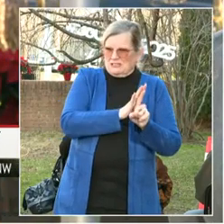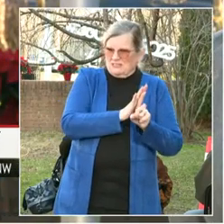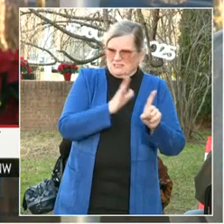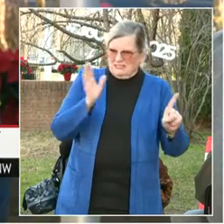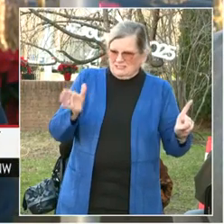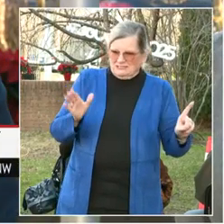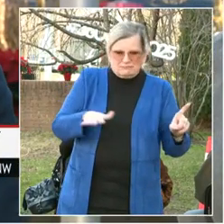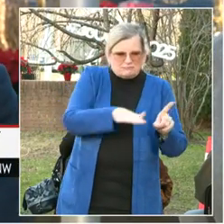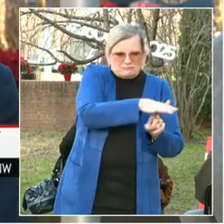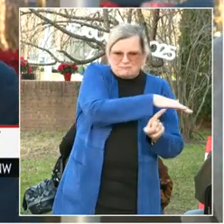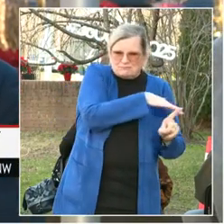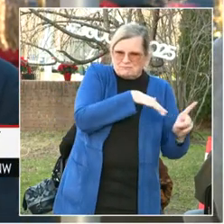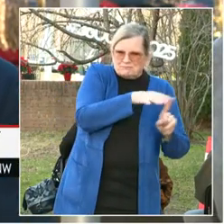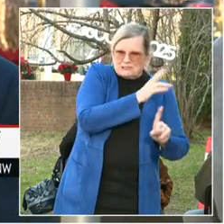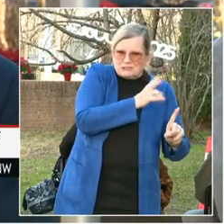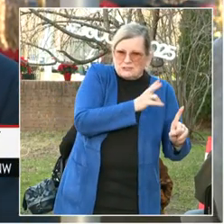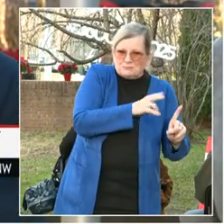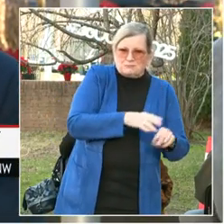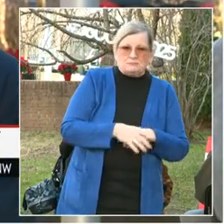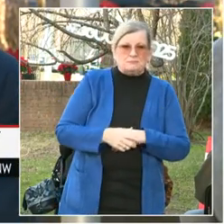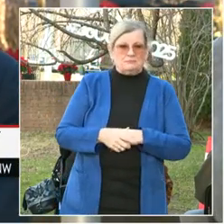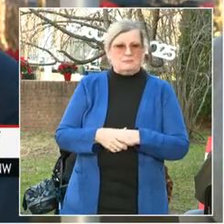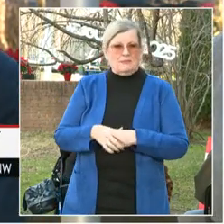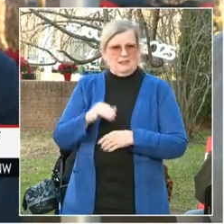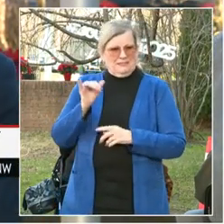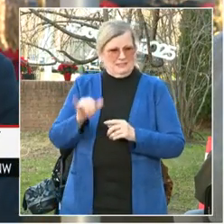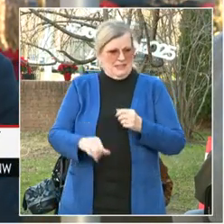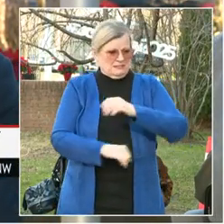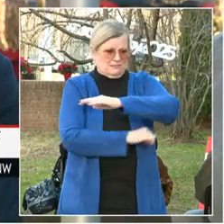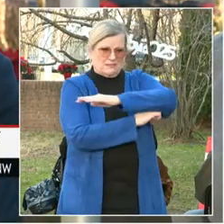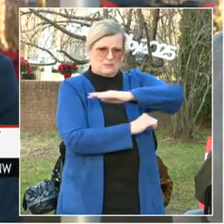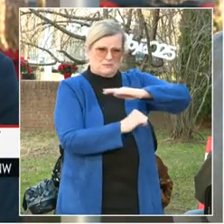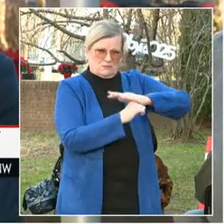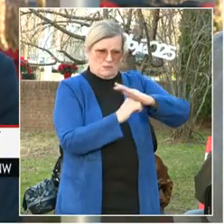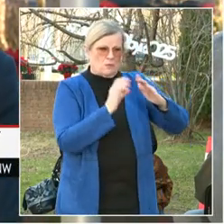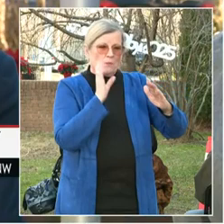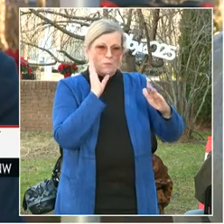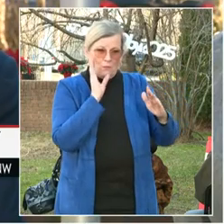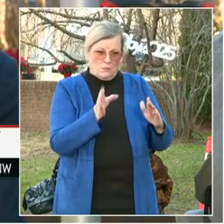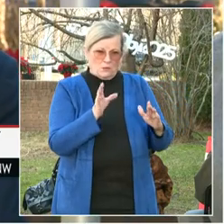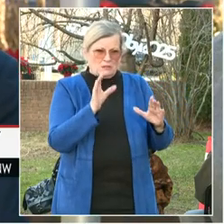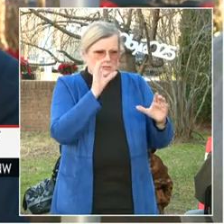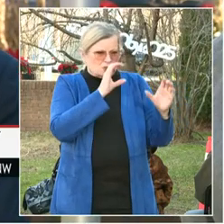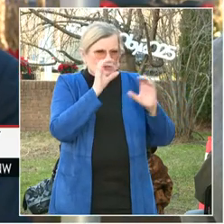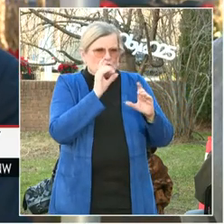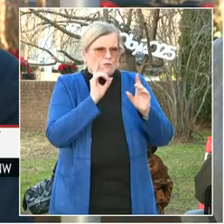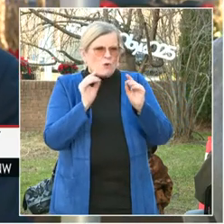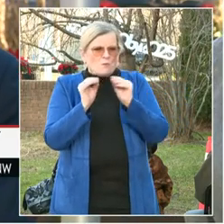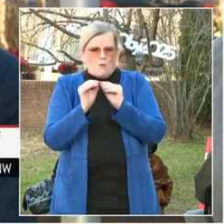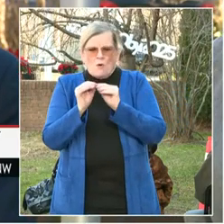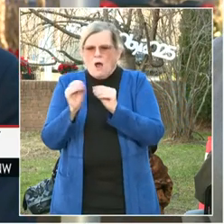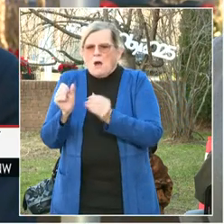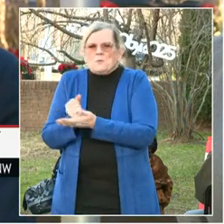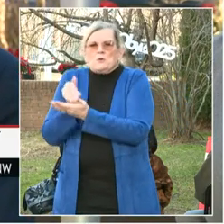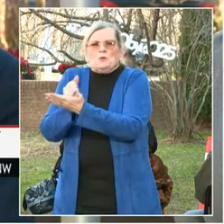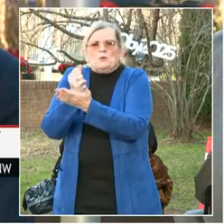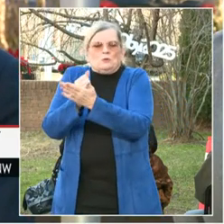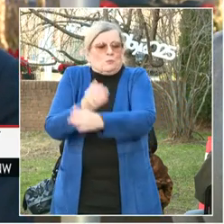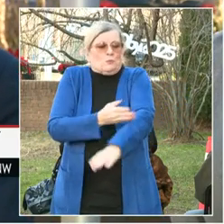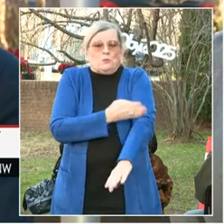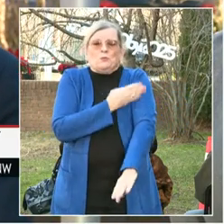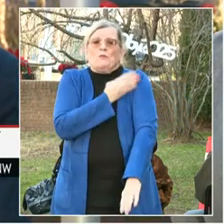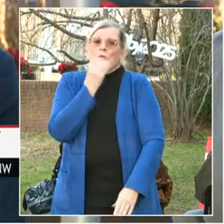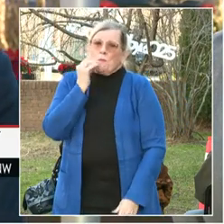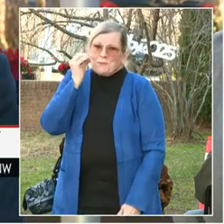Wisconsin Avenue Development Framework will examine the corridor for opportunities to improve housing, which will also support more vibrancy, amenities, and